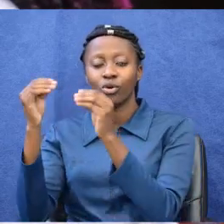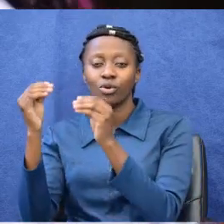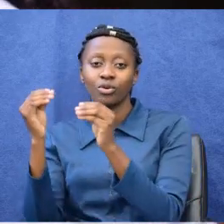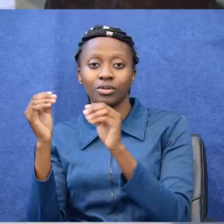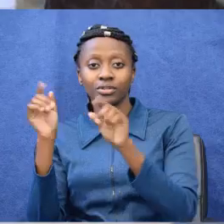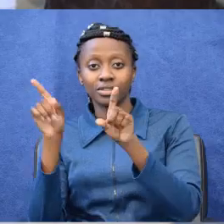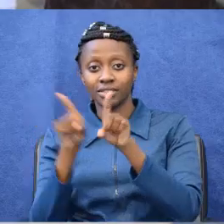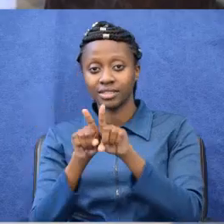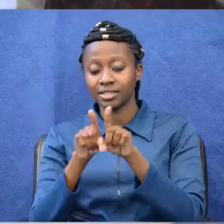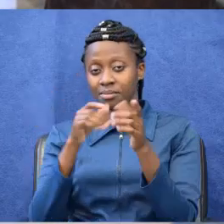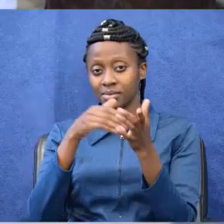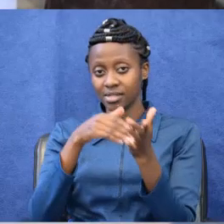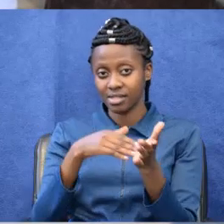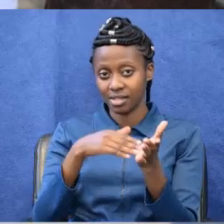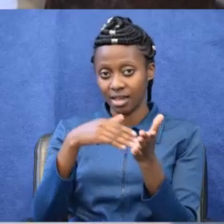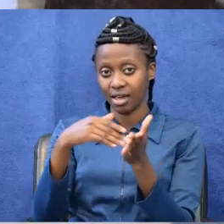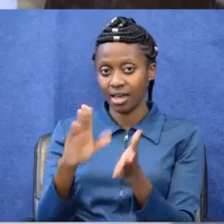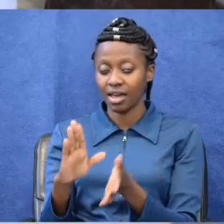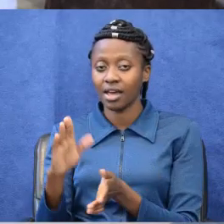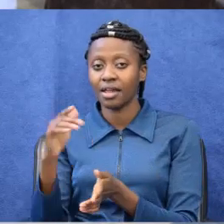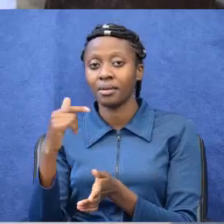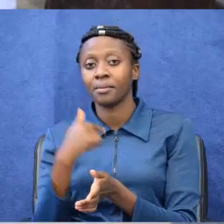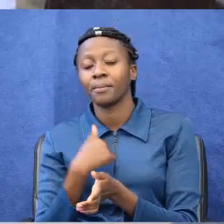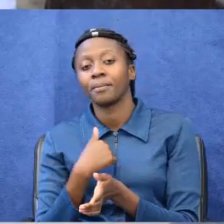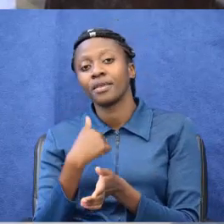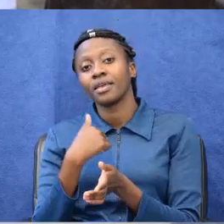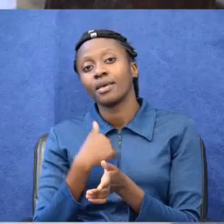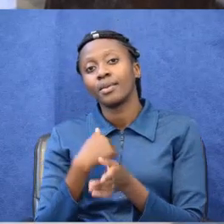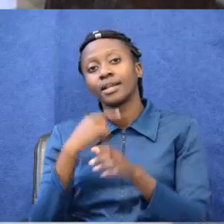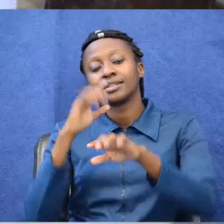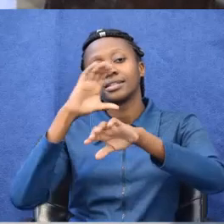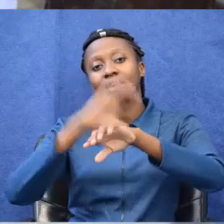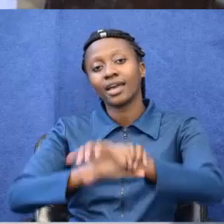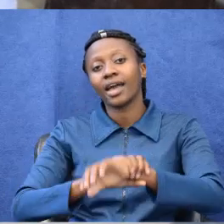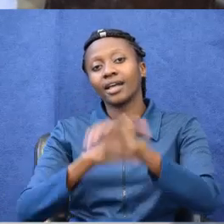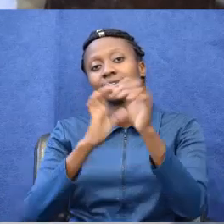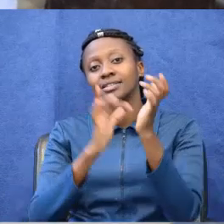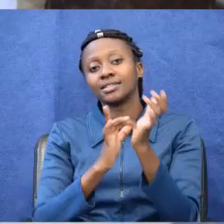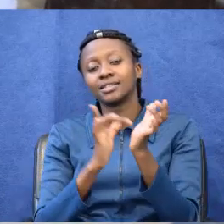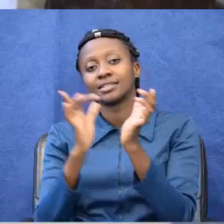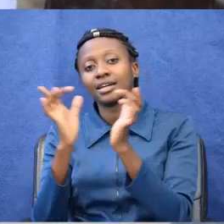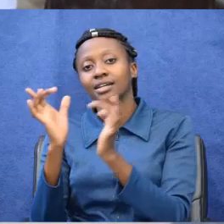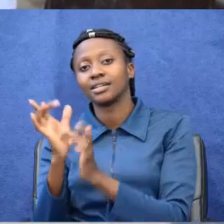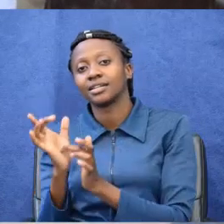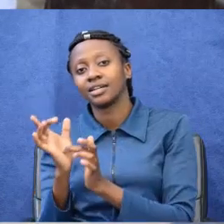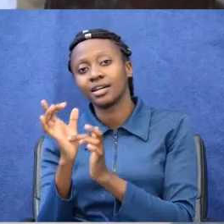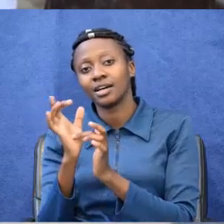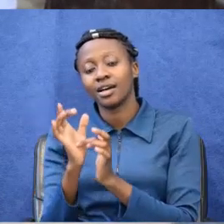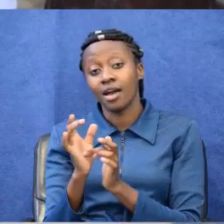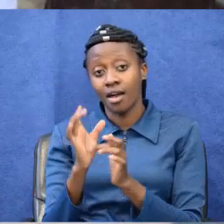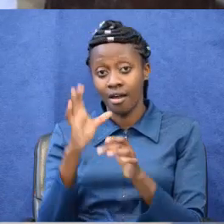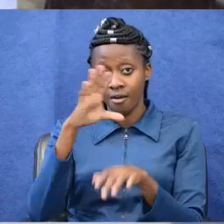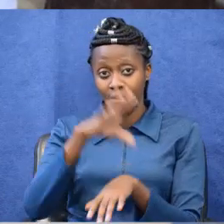it's Jesus and me. Since I got Jesus and love